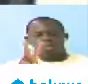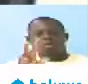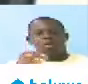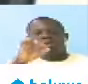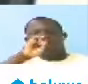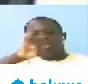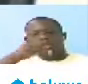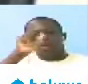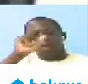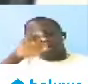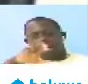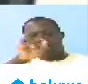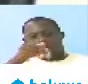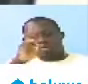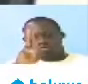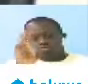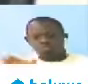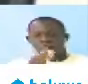Kemojallo.